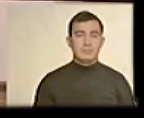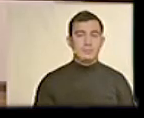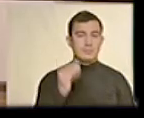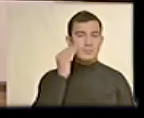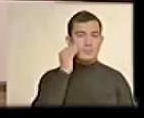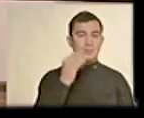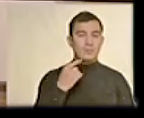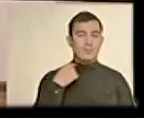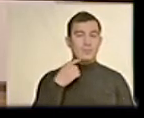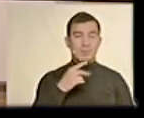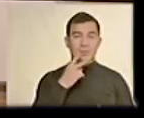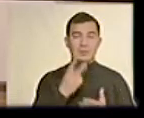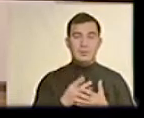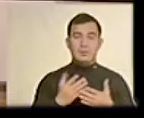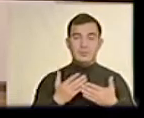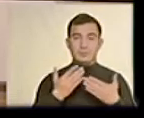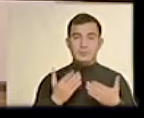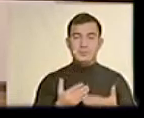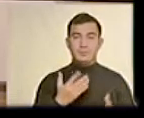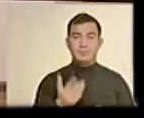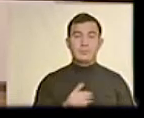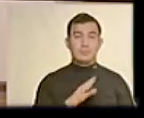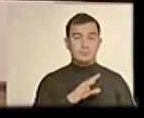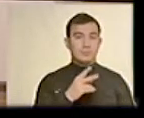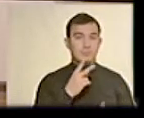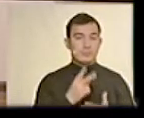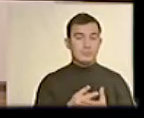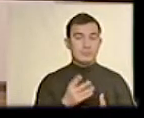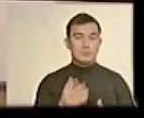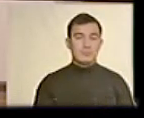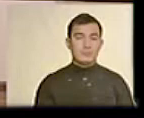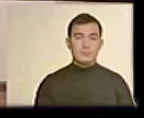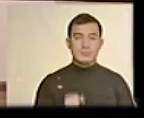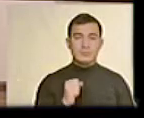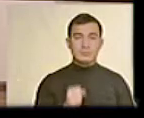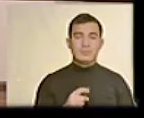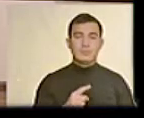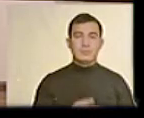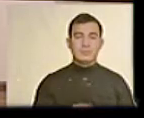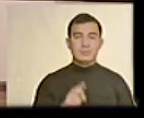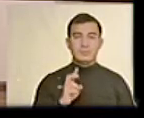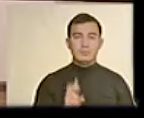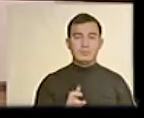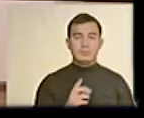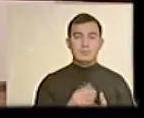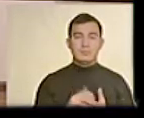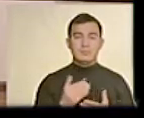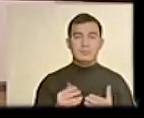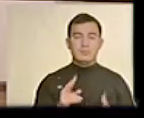Ifodani o'qing. Ko'rib turibmiz, a plus b kvadrat deb yozilgan.